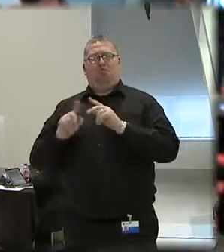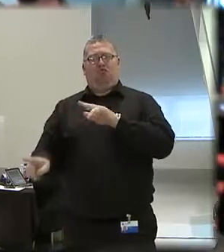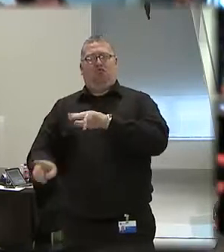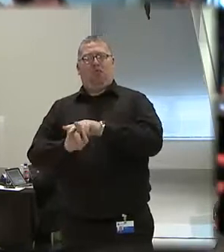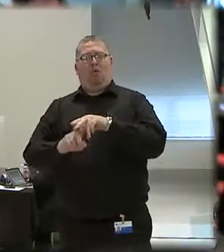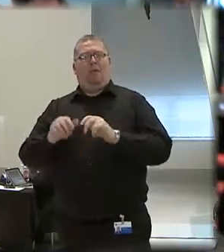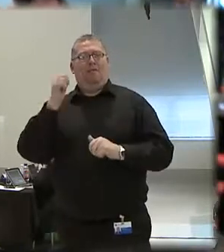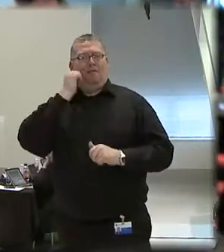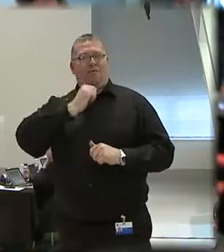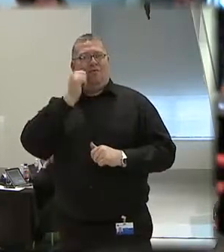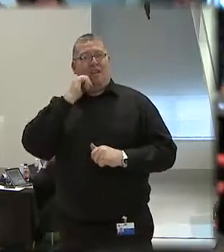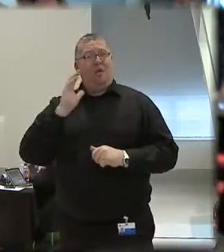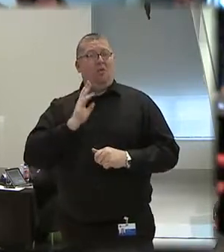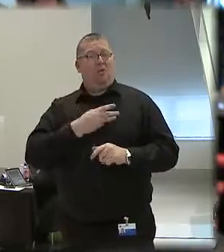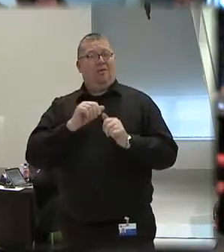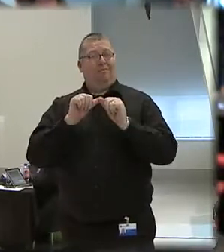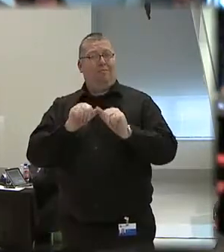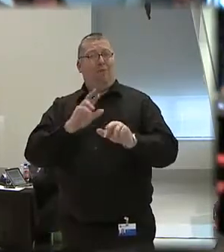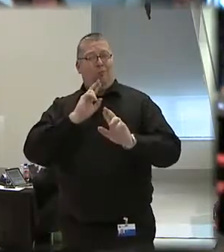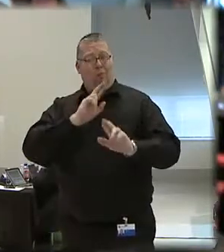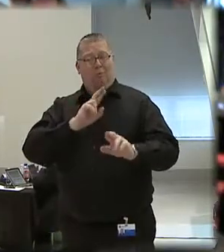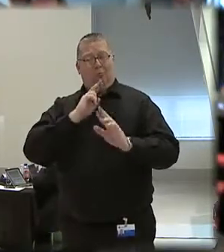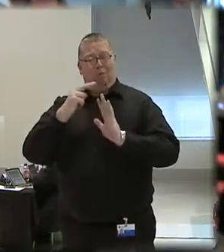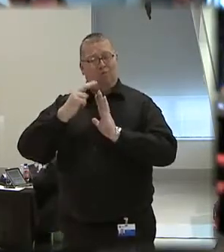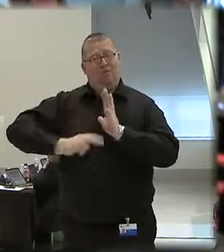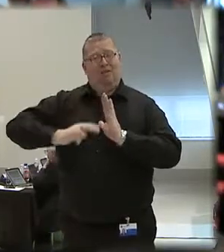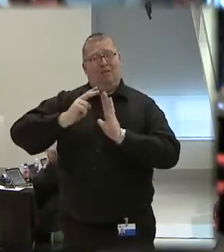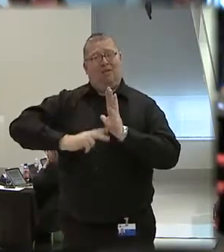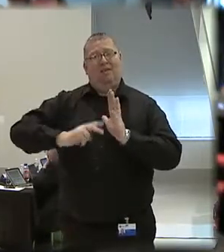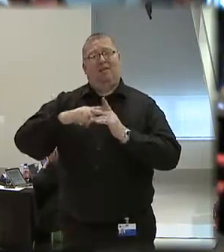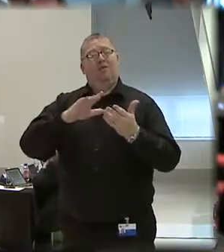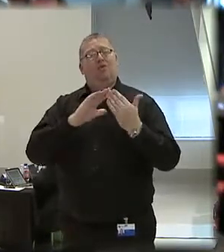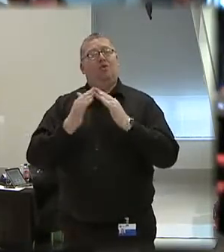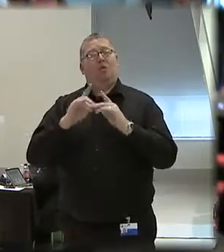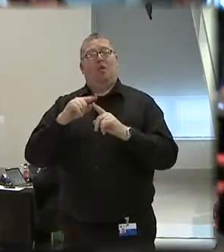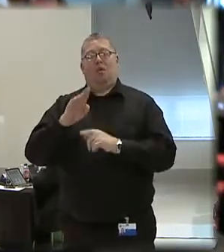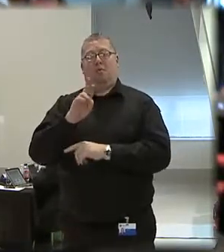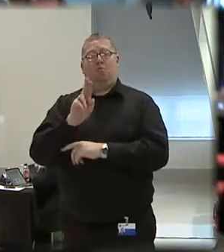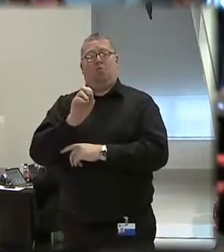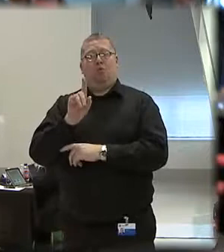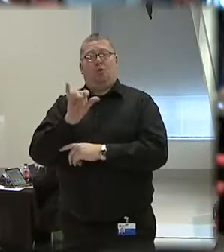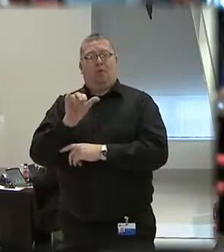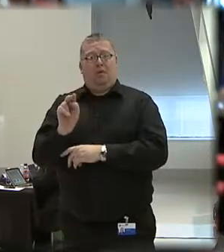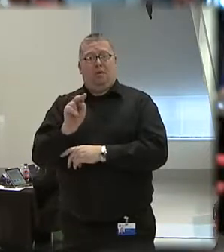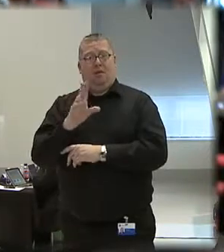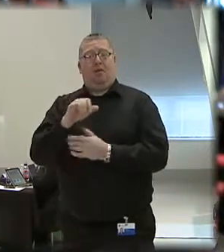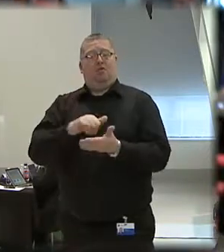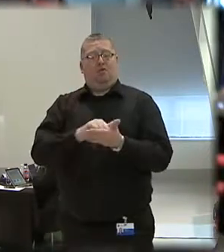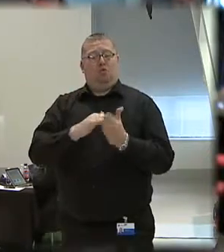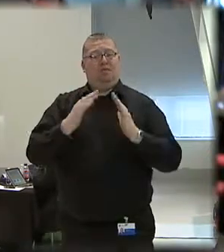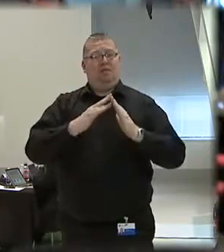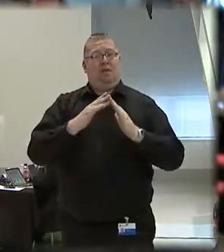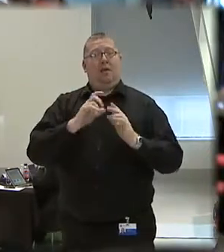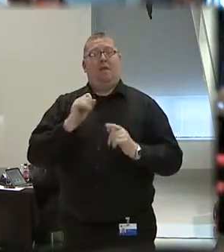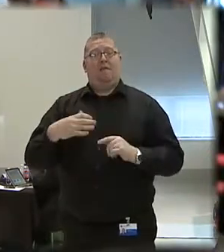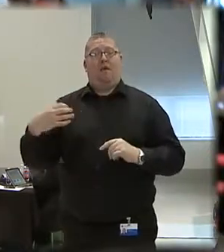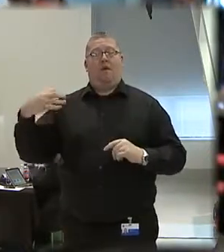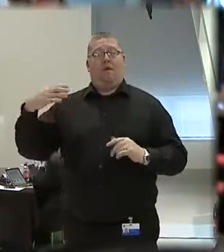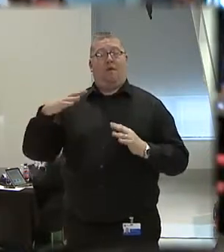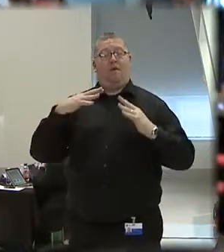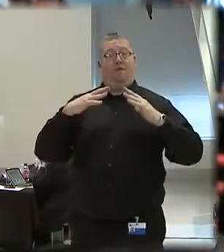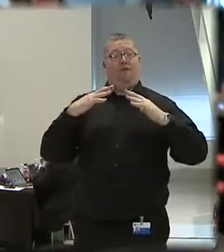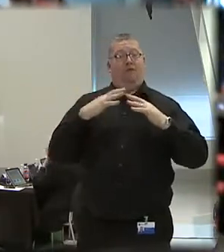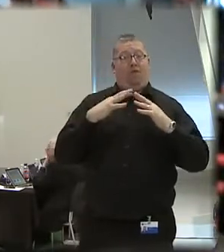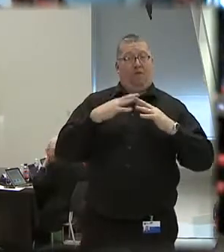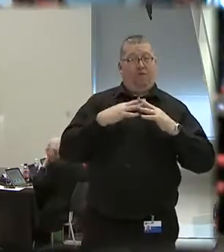every day. We continue to see reports in communities in Brooklyn and New York City of football coaches telling